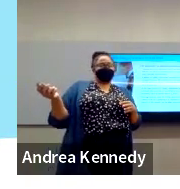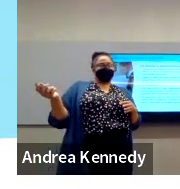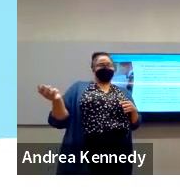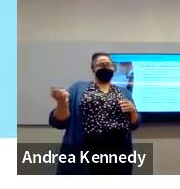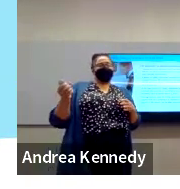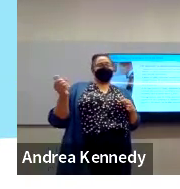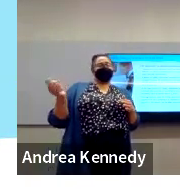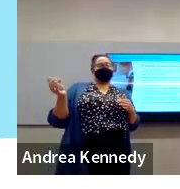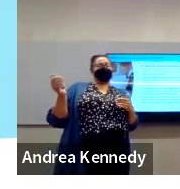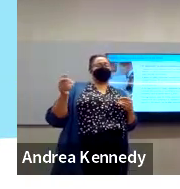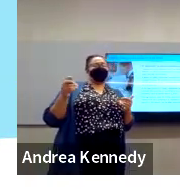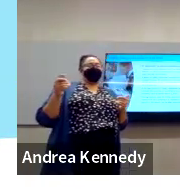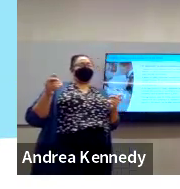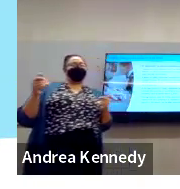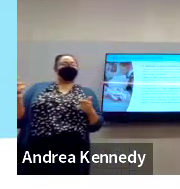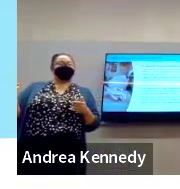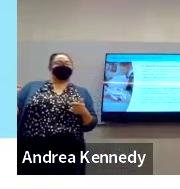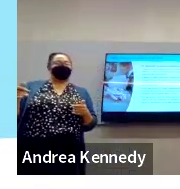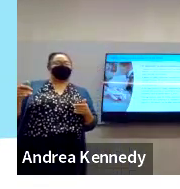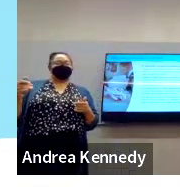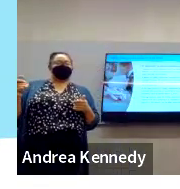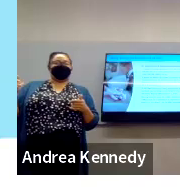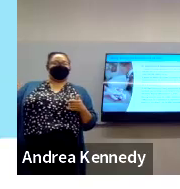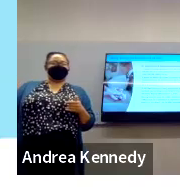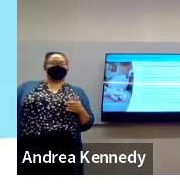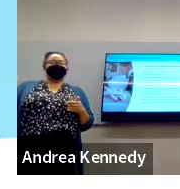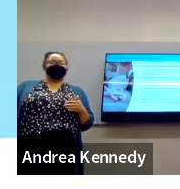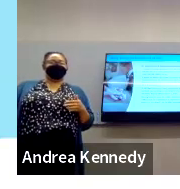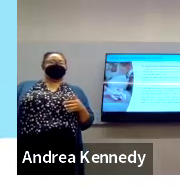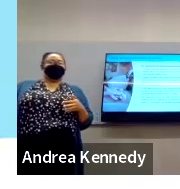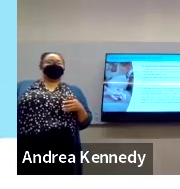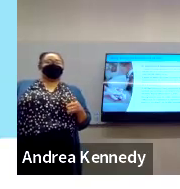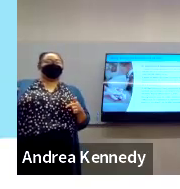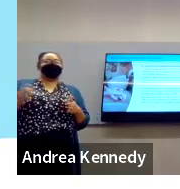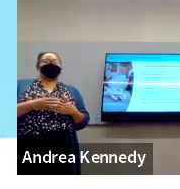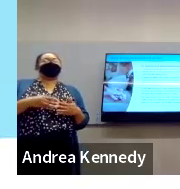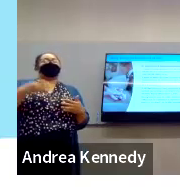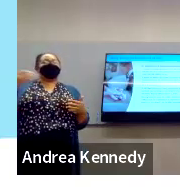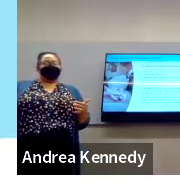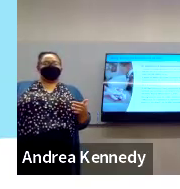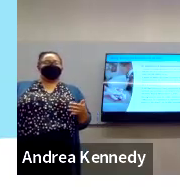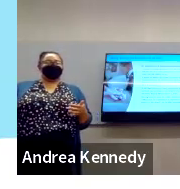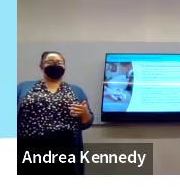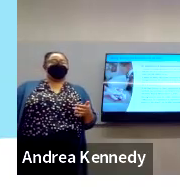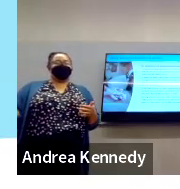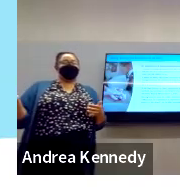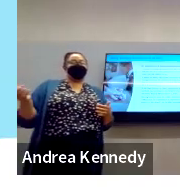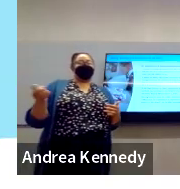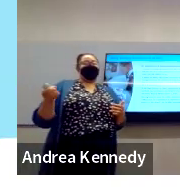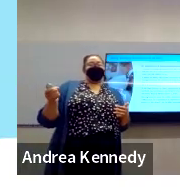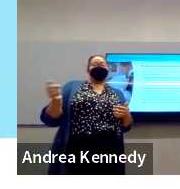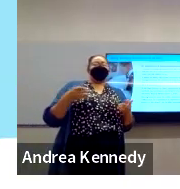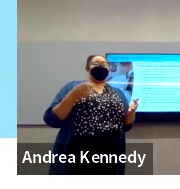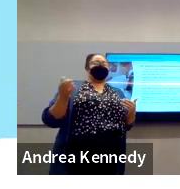so if there's a time before the utility adjustment goes into effect, the landlord will continue to use